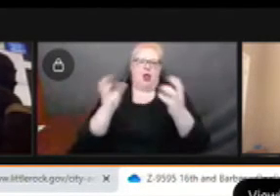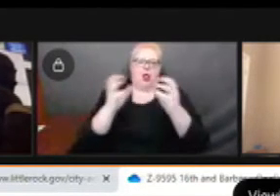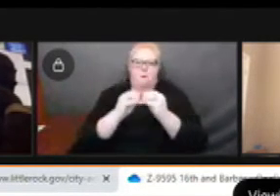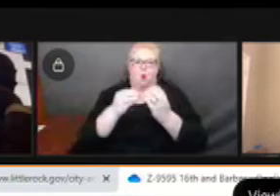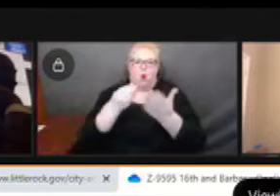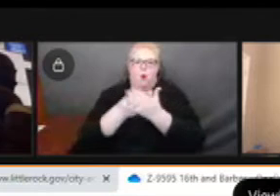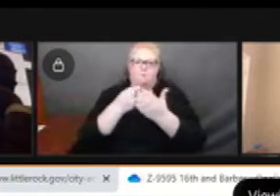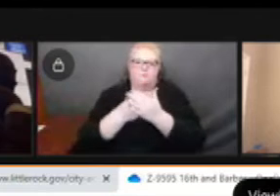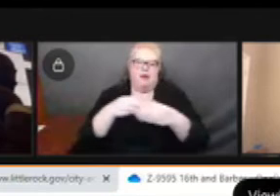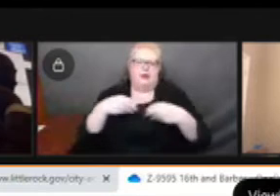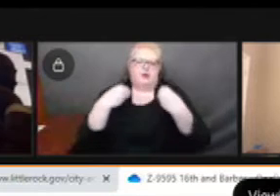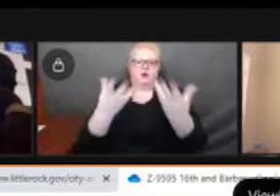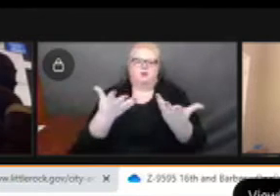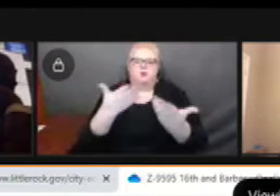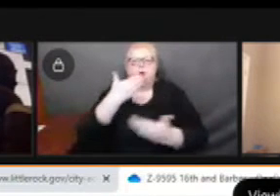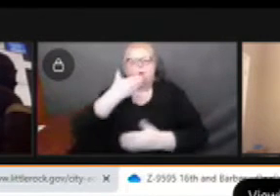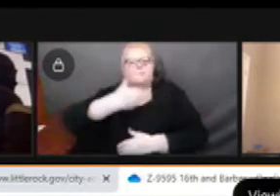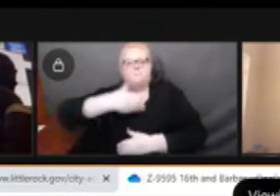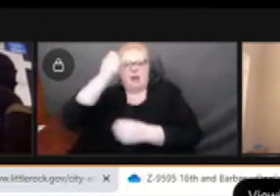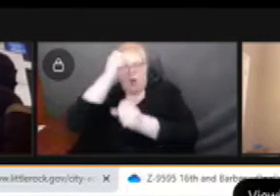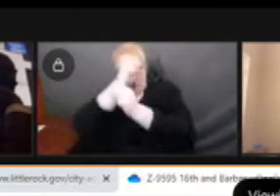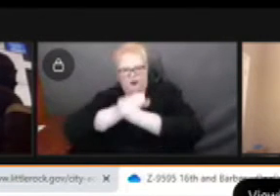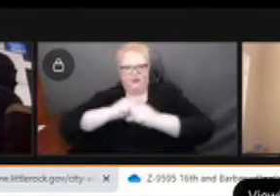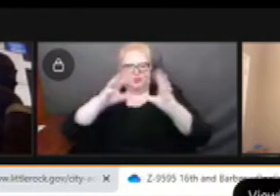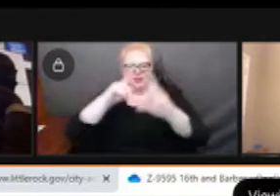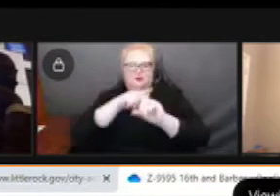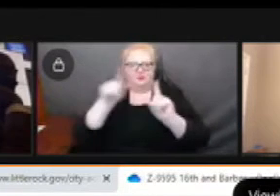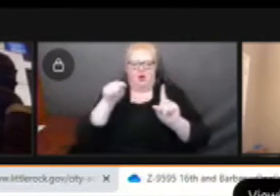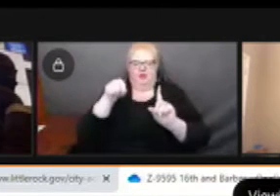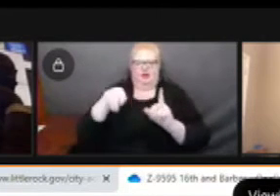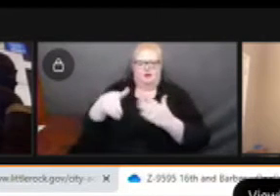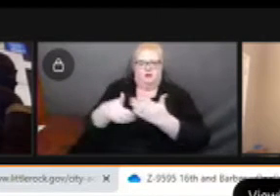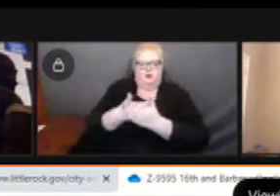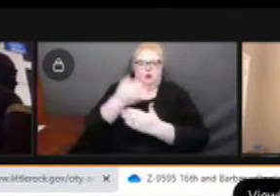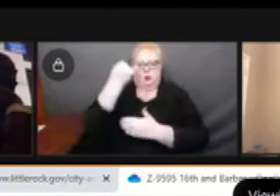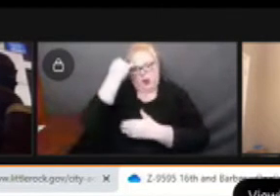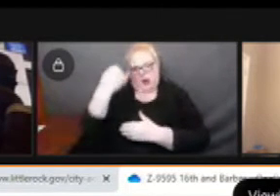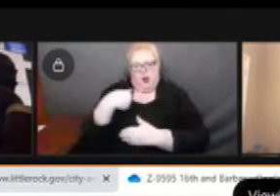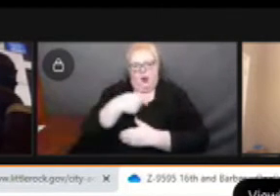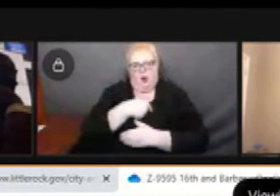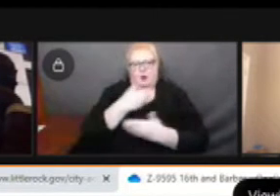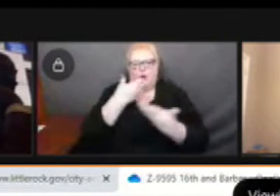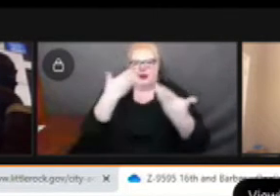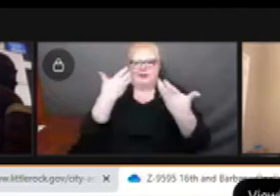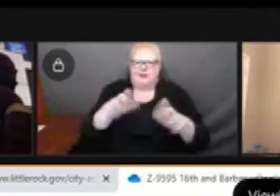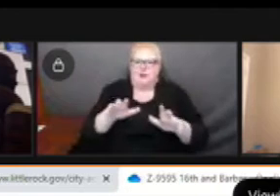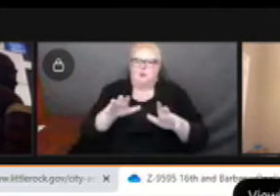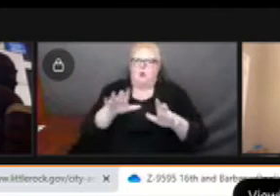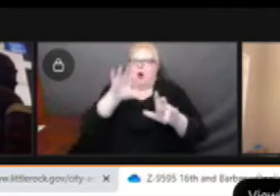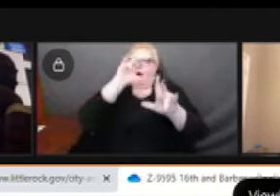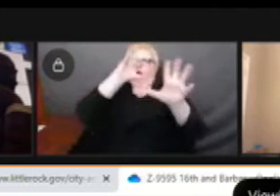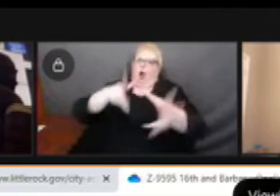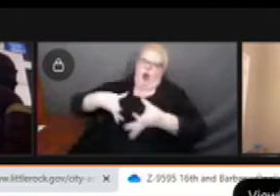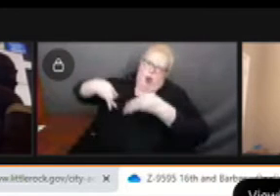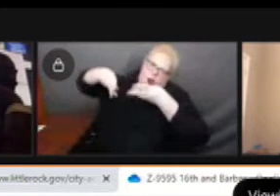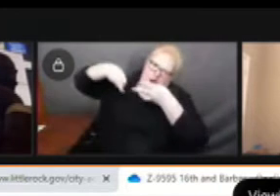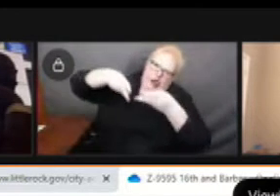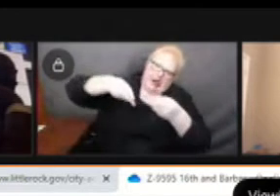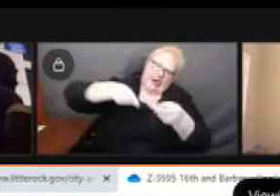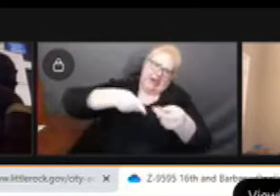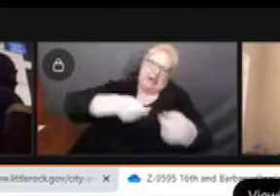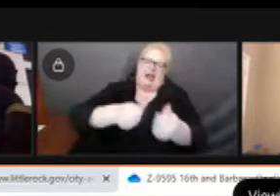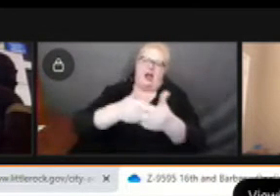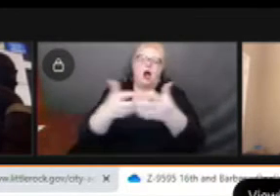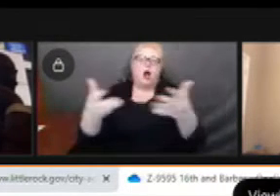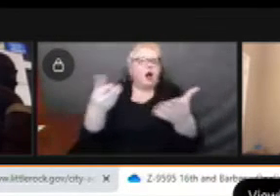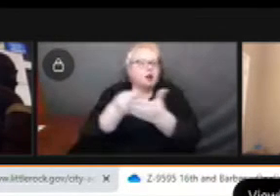a better vision of but because this was a new idea, we just didn't want to go all in and spending a lot of money